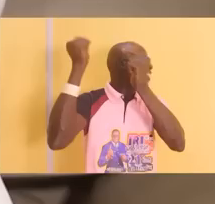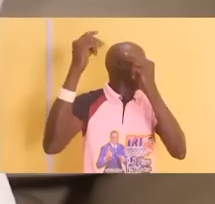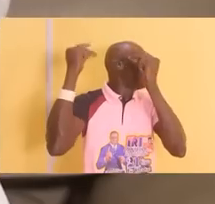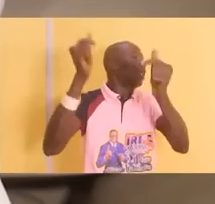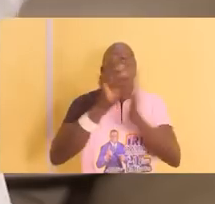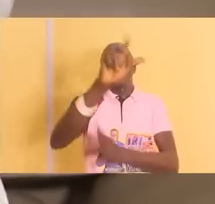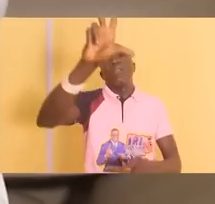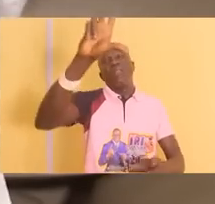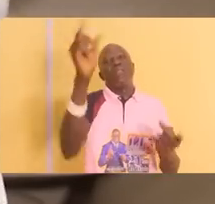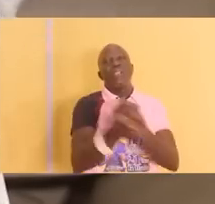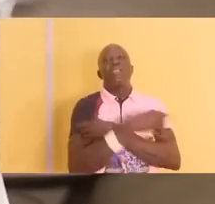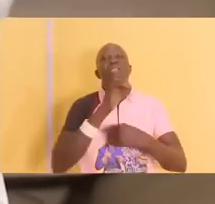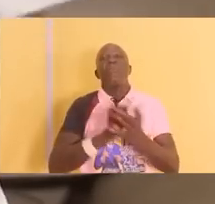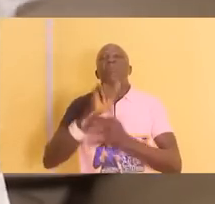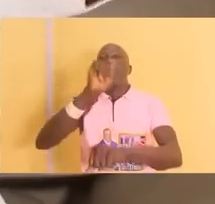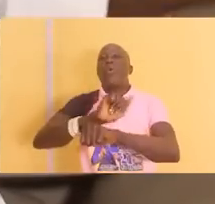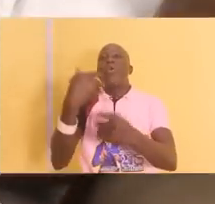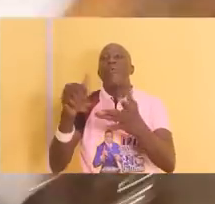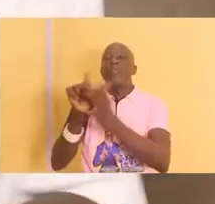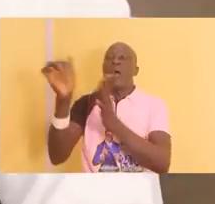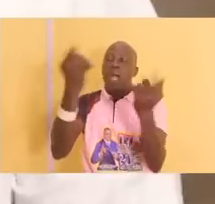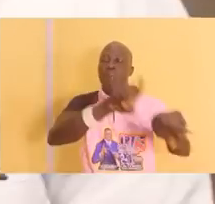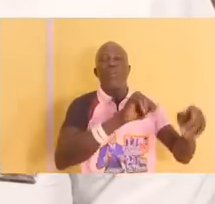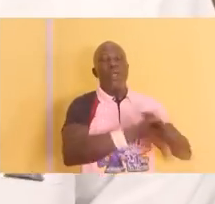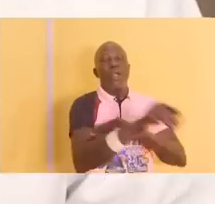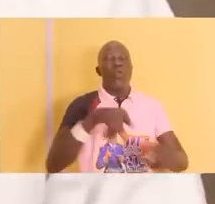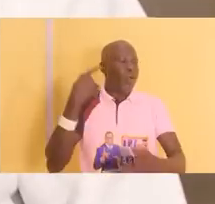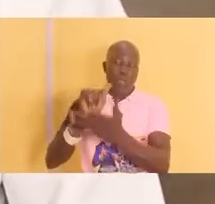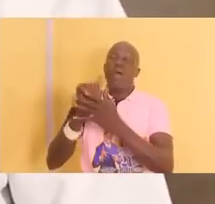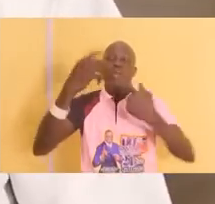will be heard. Within this 3 days,